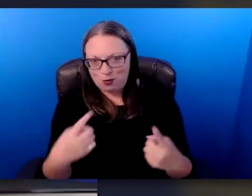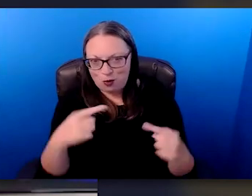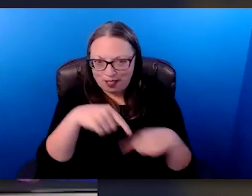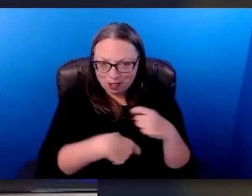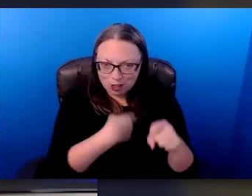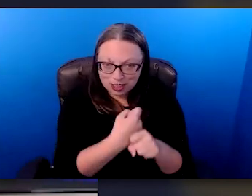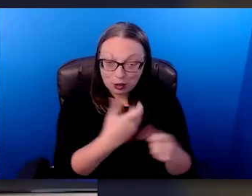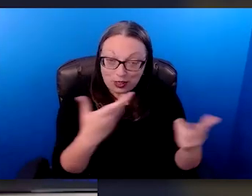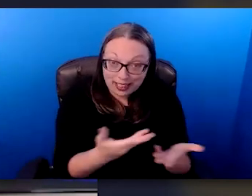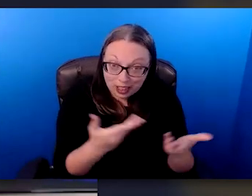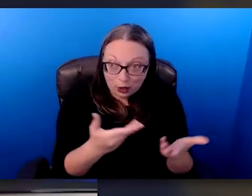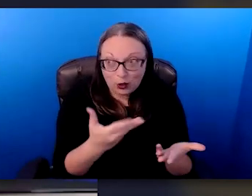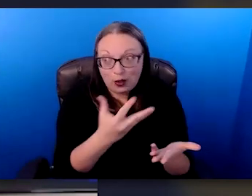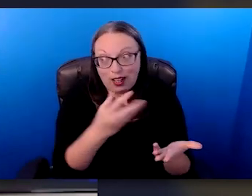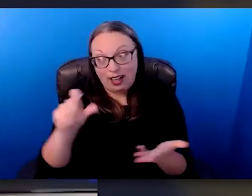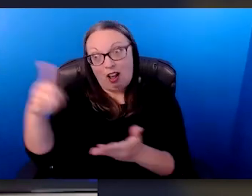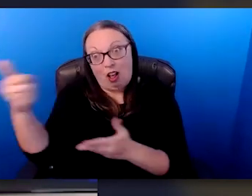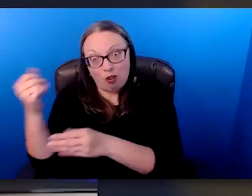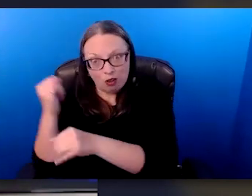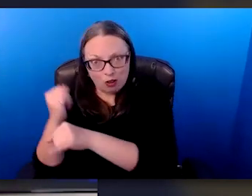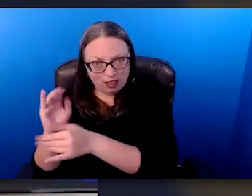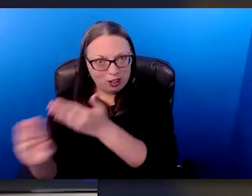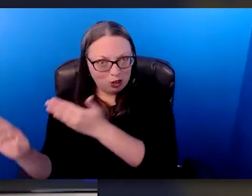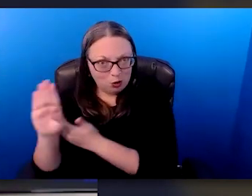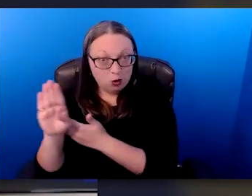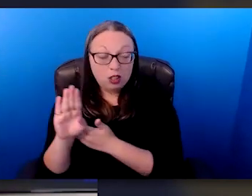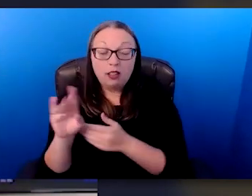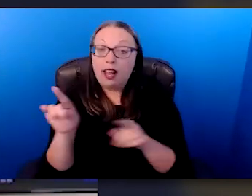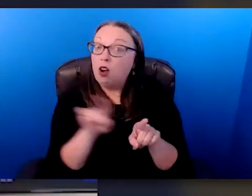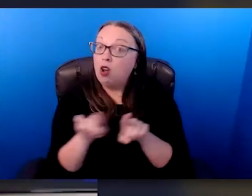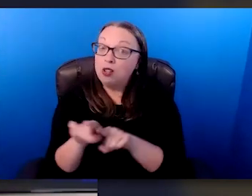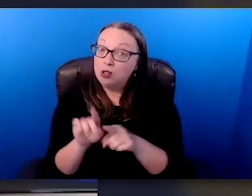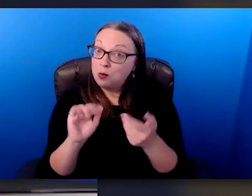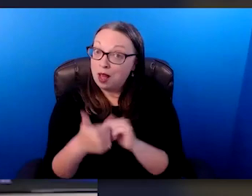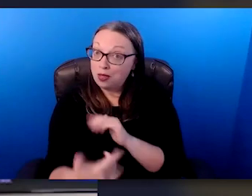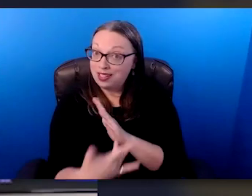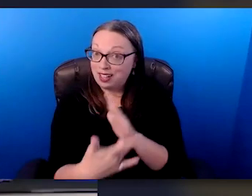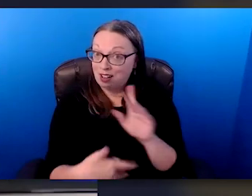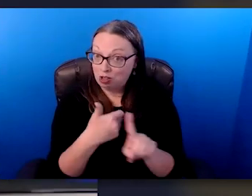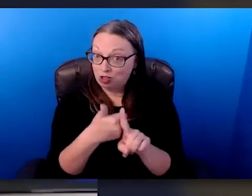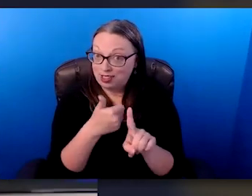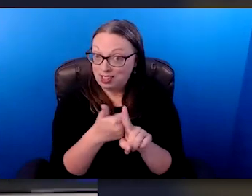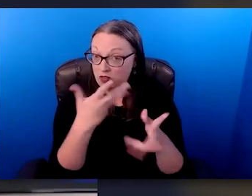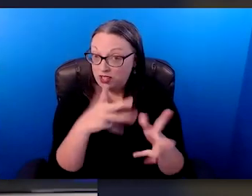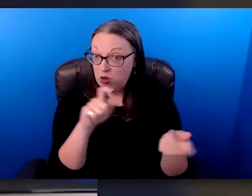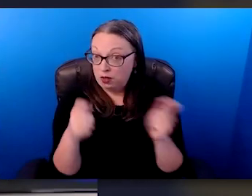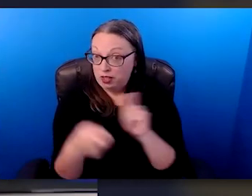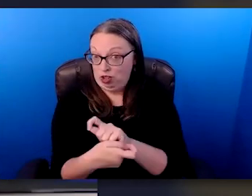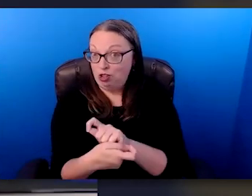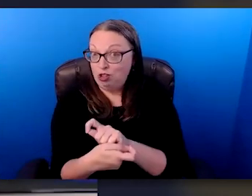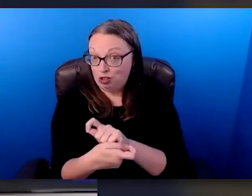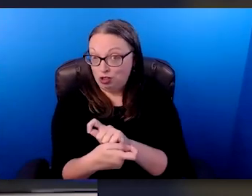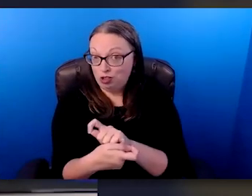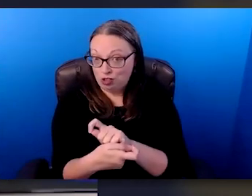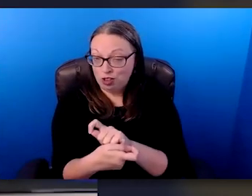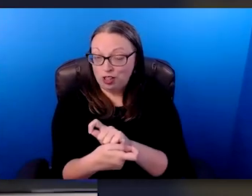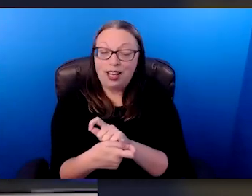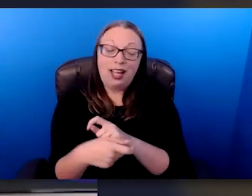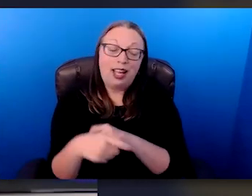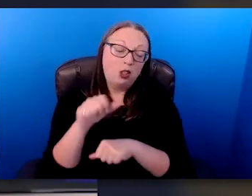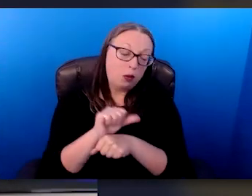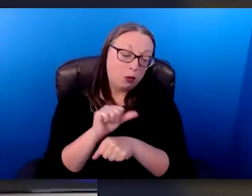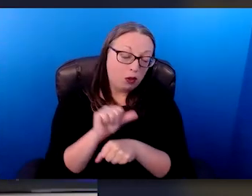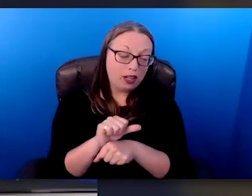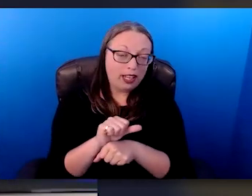institutions, how the technologies have changed as well. And we worked with our colleagues in the Yates School of Graduate and Postdoctoral